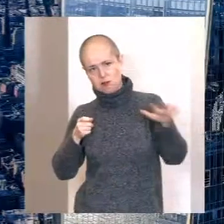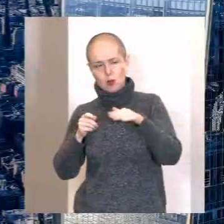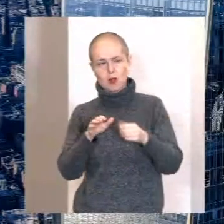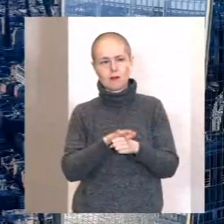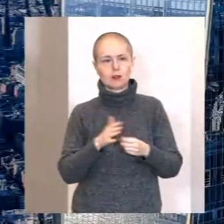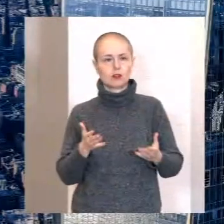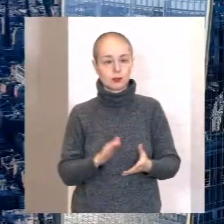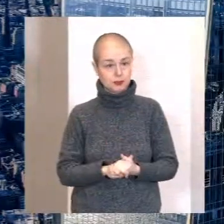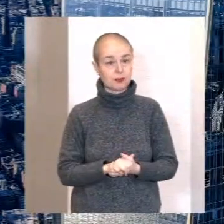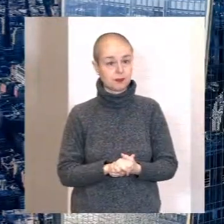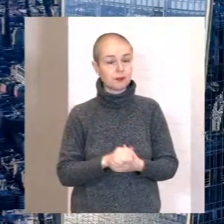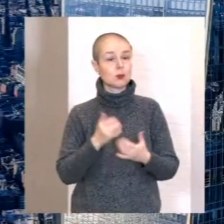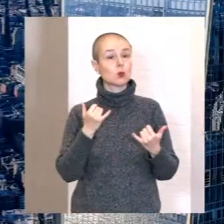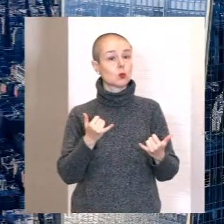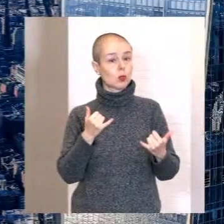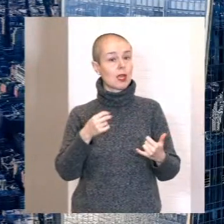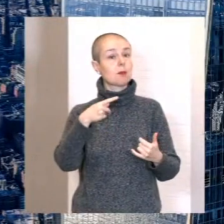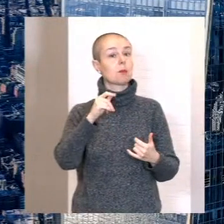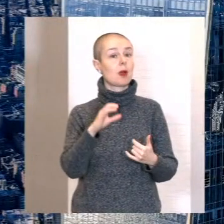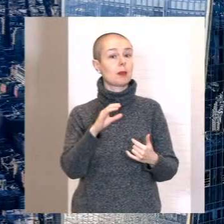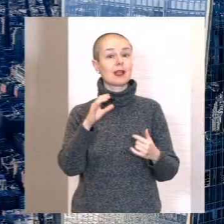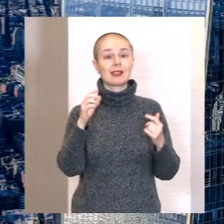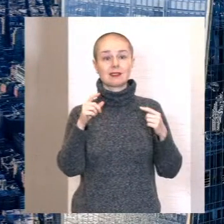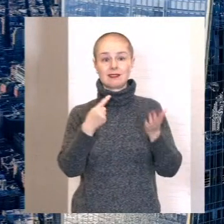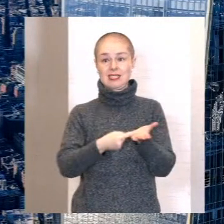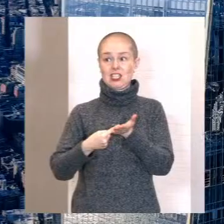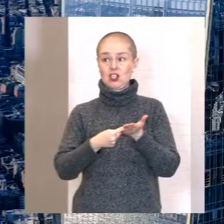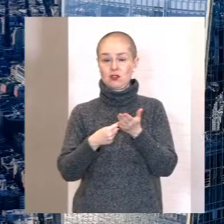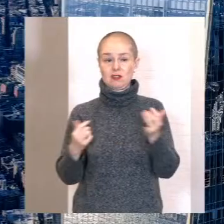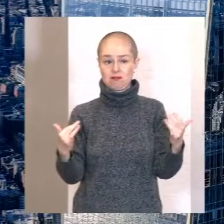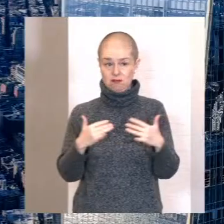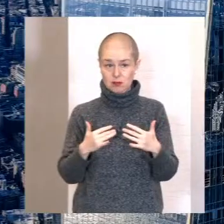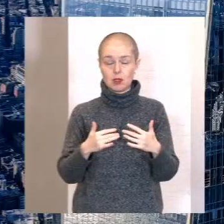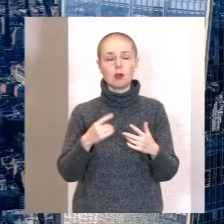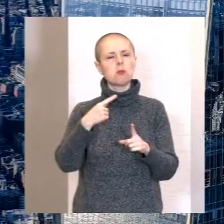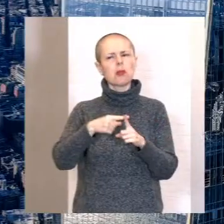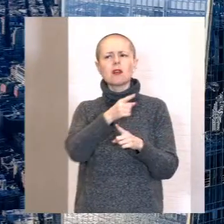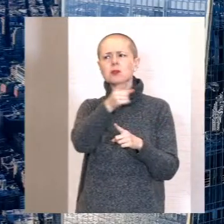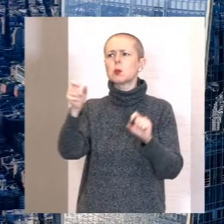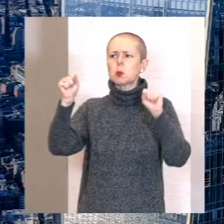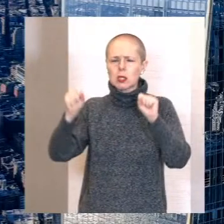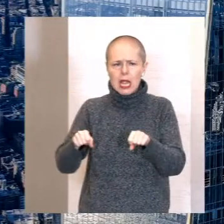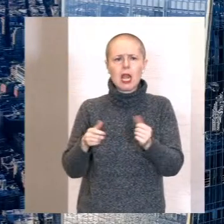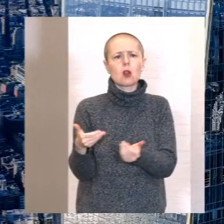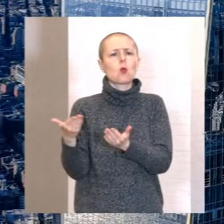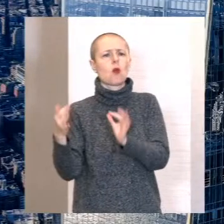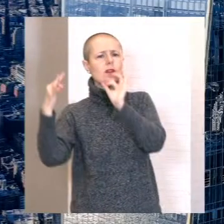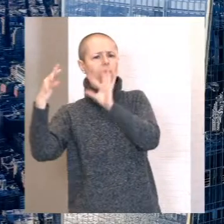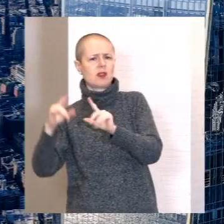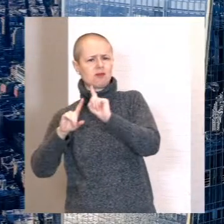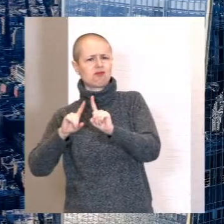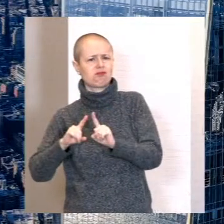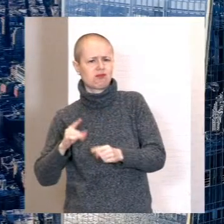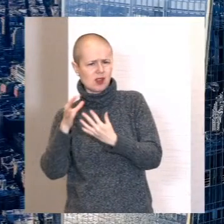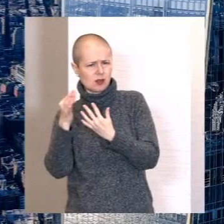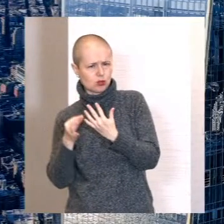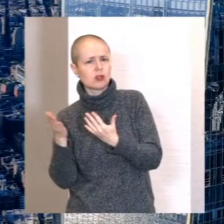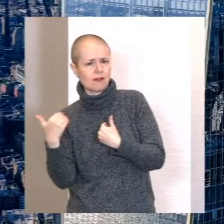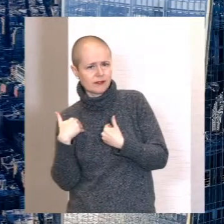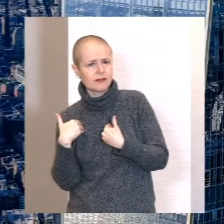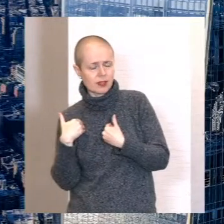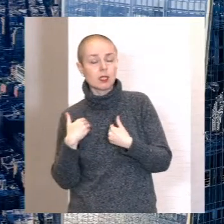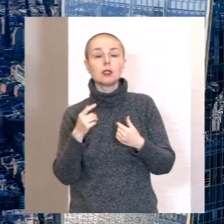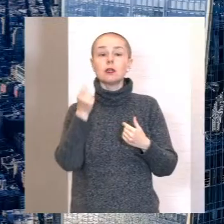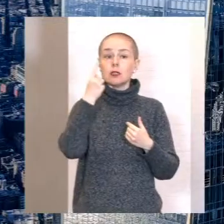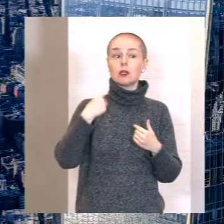In addition to today's public hearing, there are numerous ways for the public to offer their feedback. Comments will be reviewed by the Port